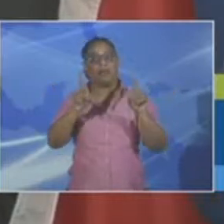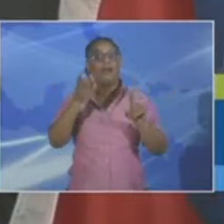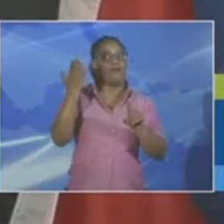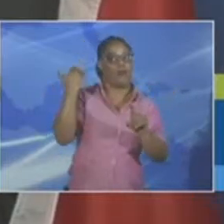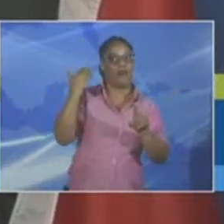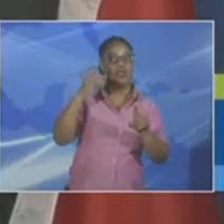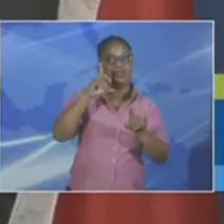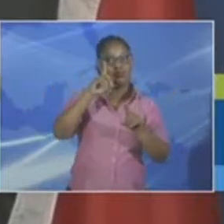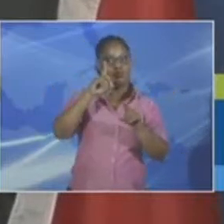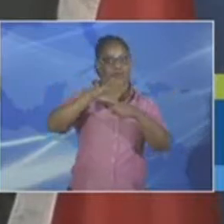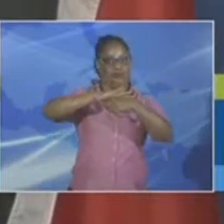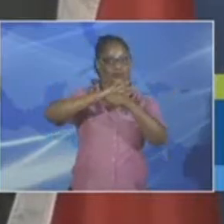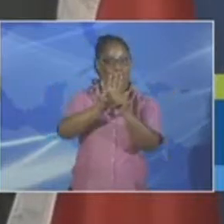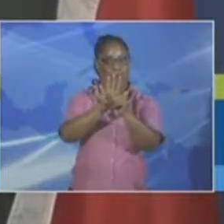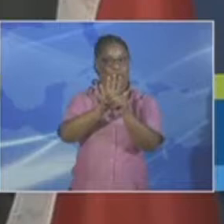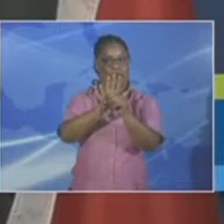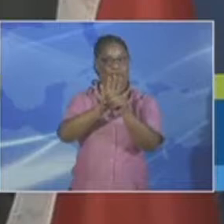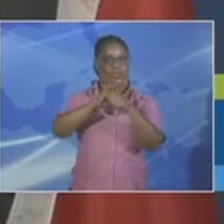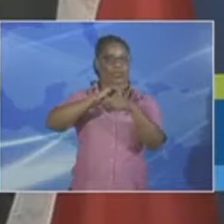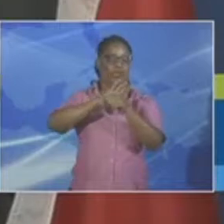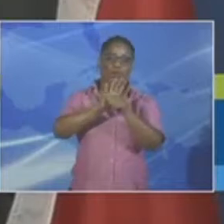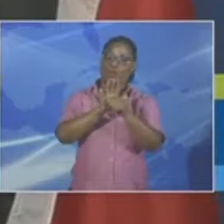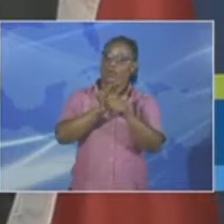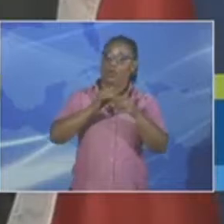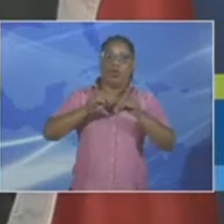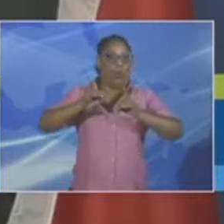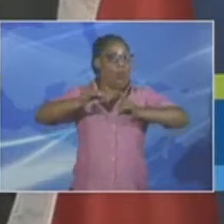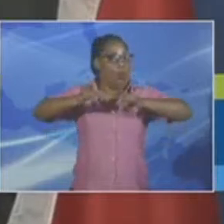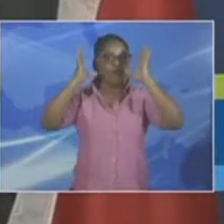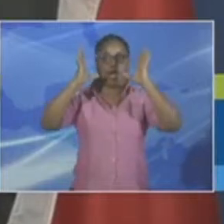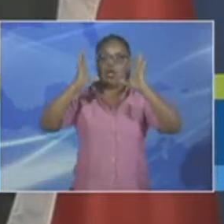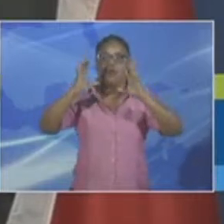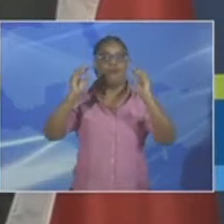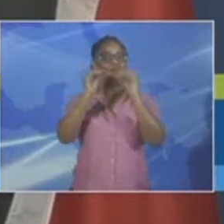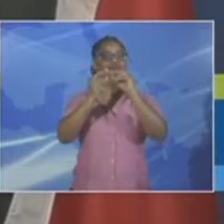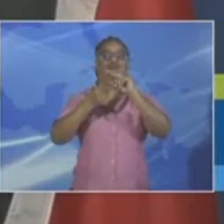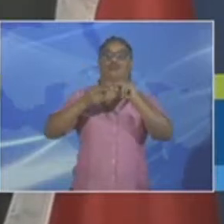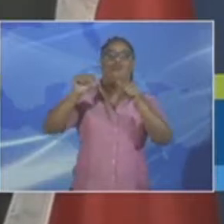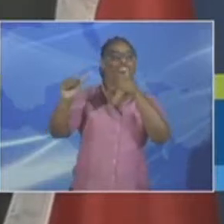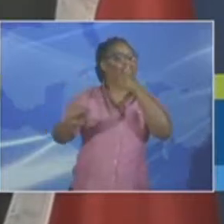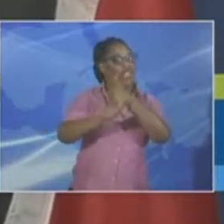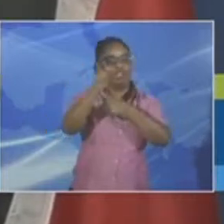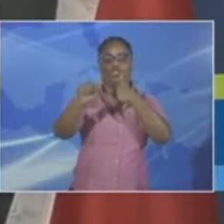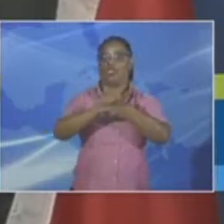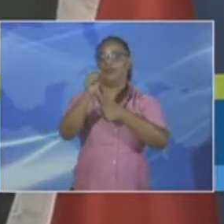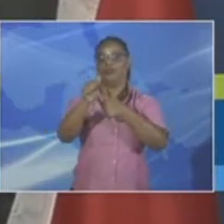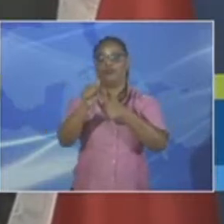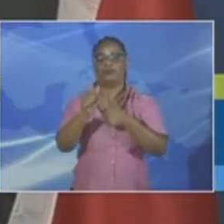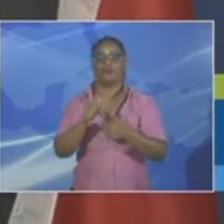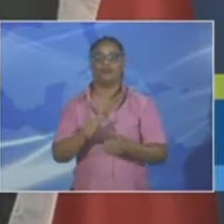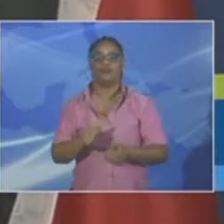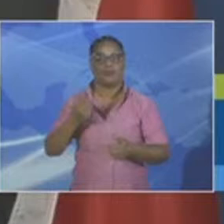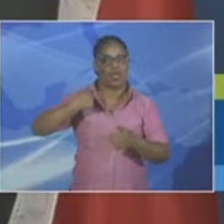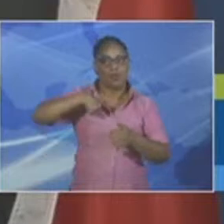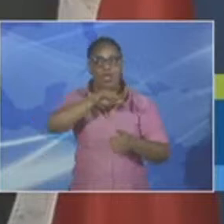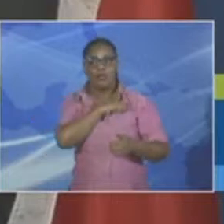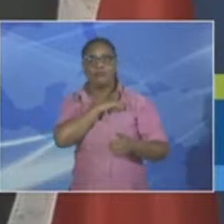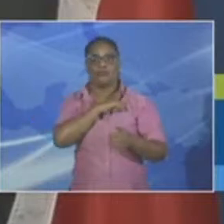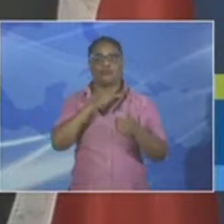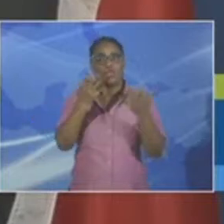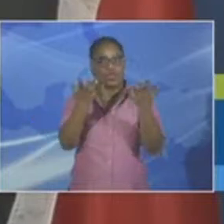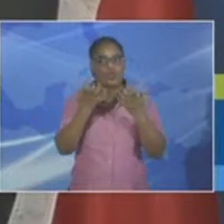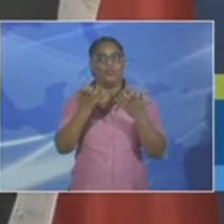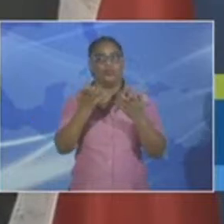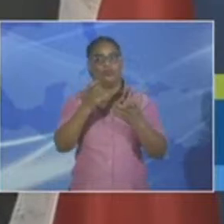make. We will still require that your status be known and that you respond according to your status. But